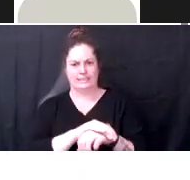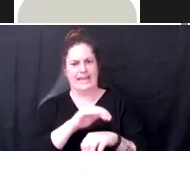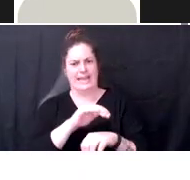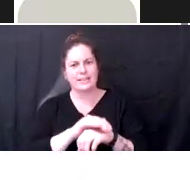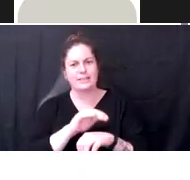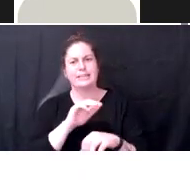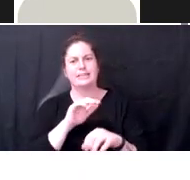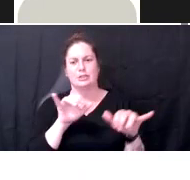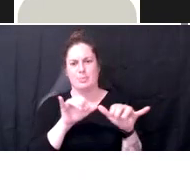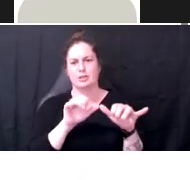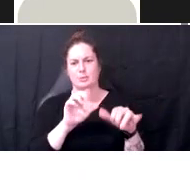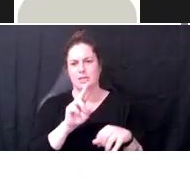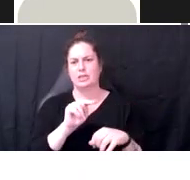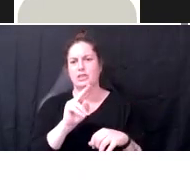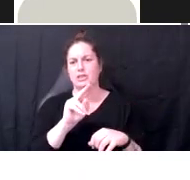and kilograms and